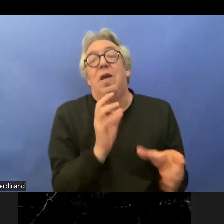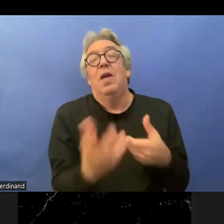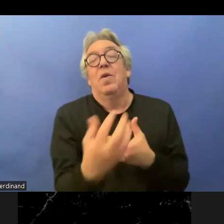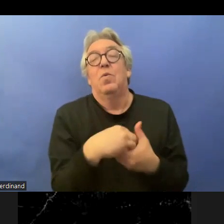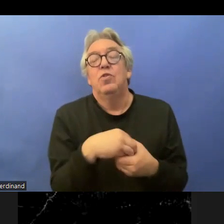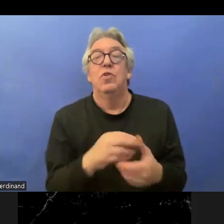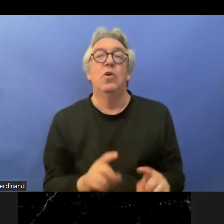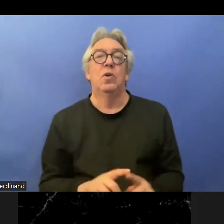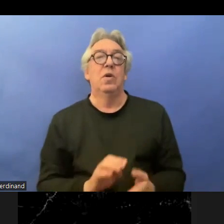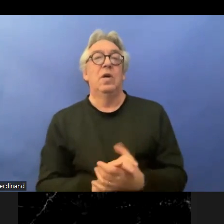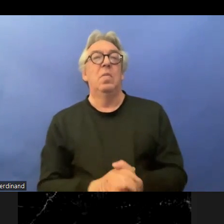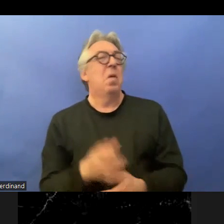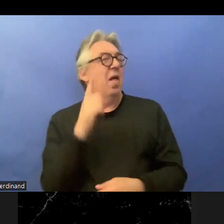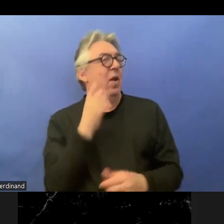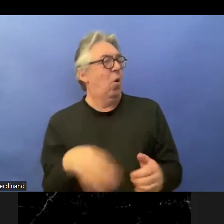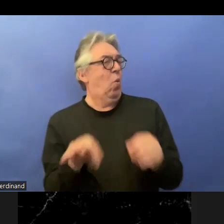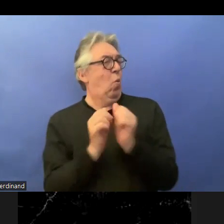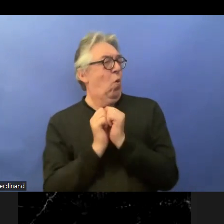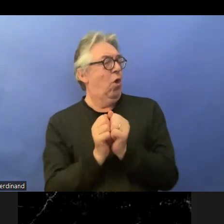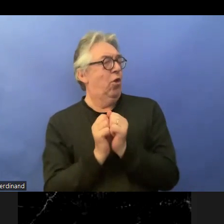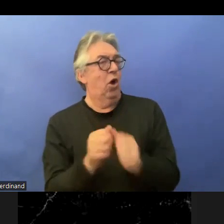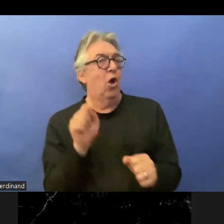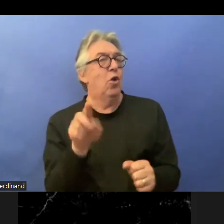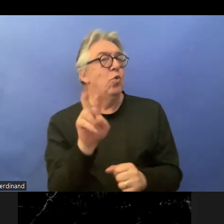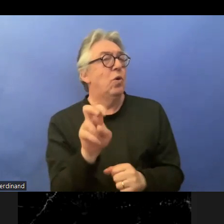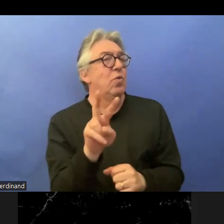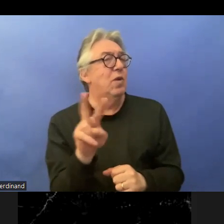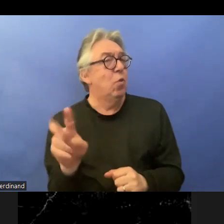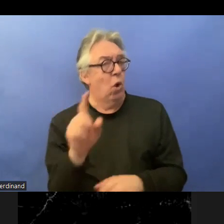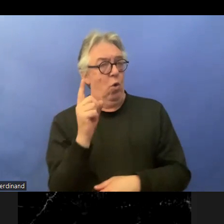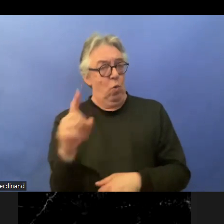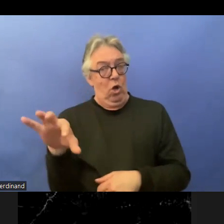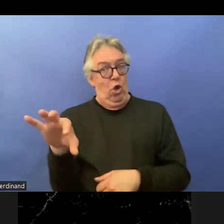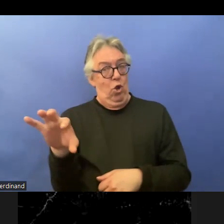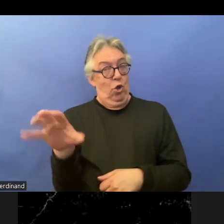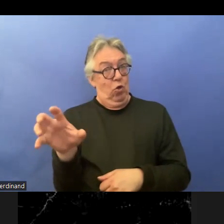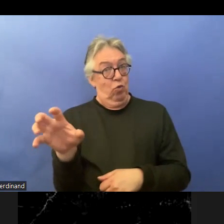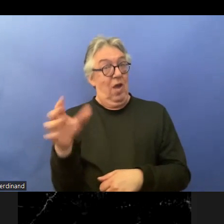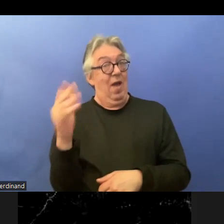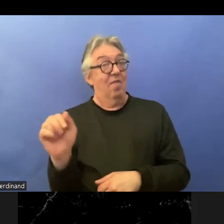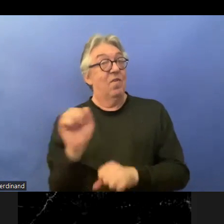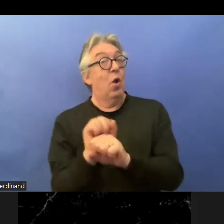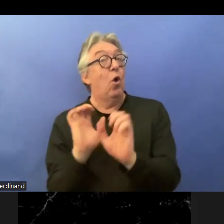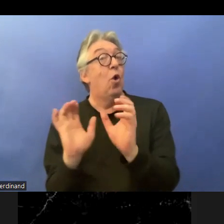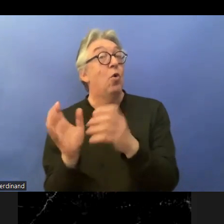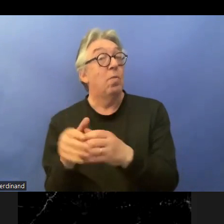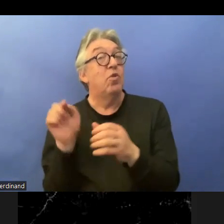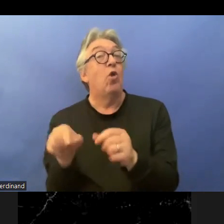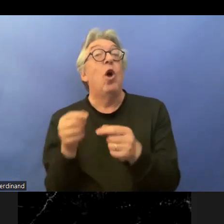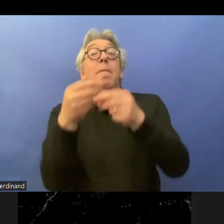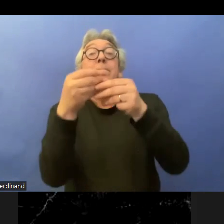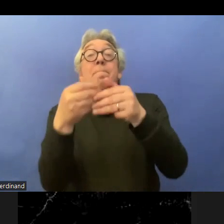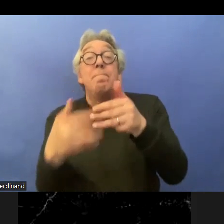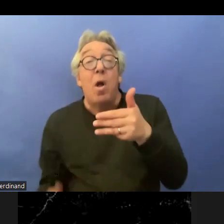worth highlighting that there's one country in 2022 that has a collective working group on multiple cross-cutting issues,